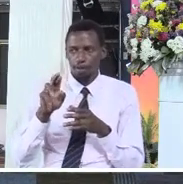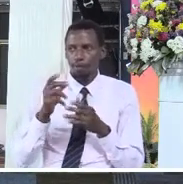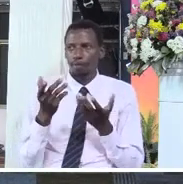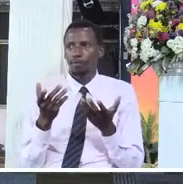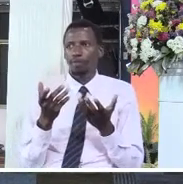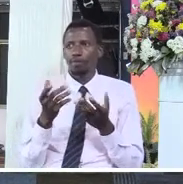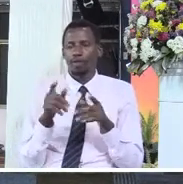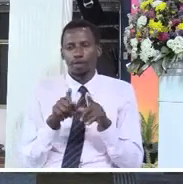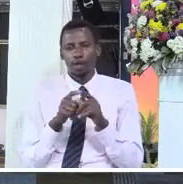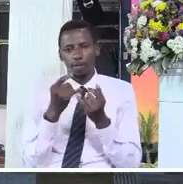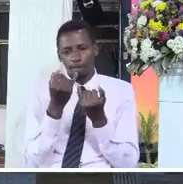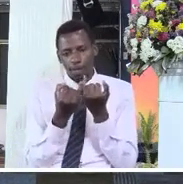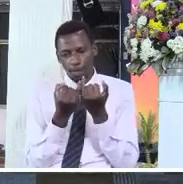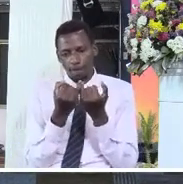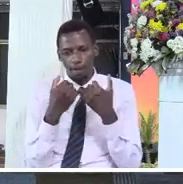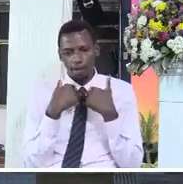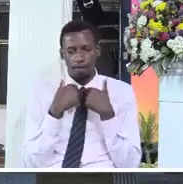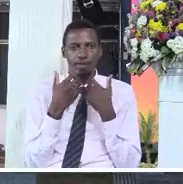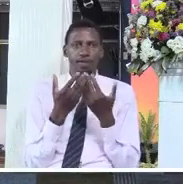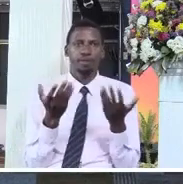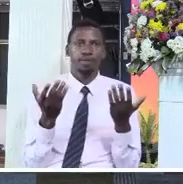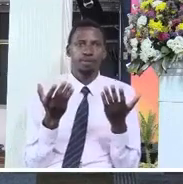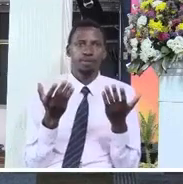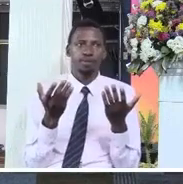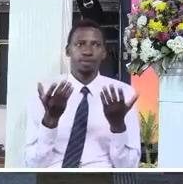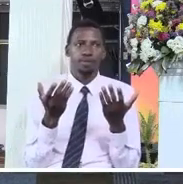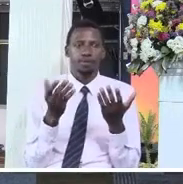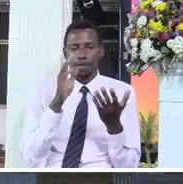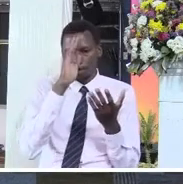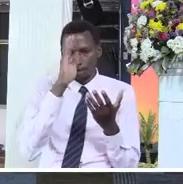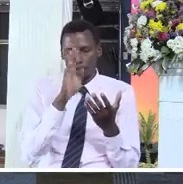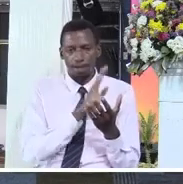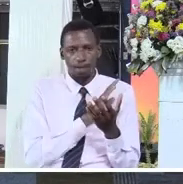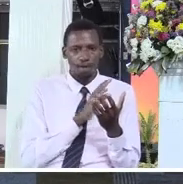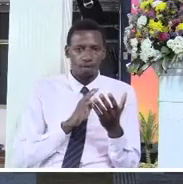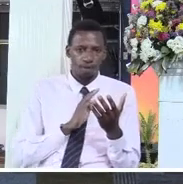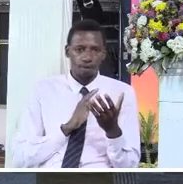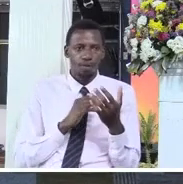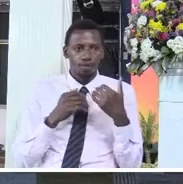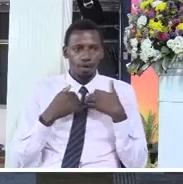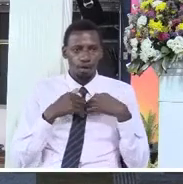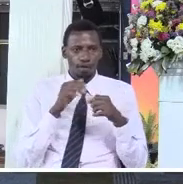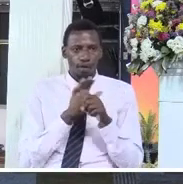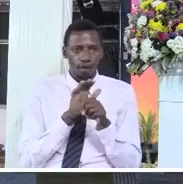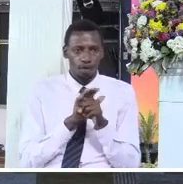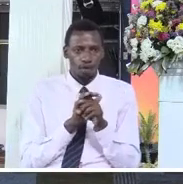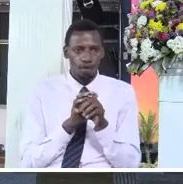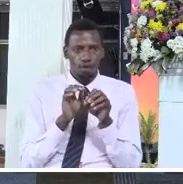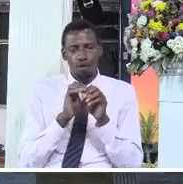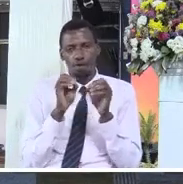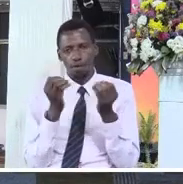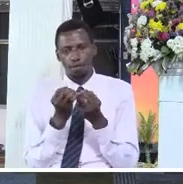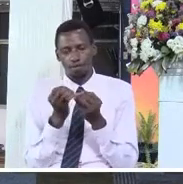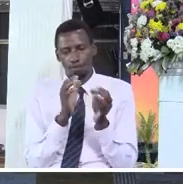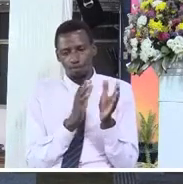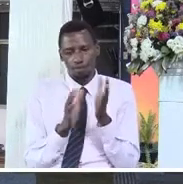there is also something. On Sunday, if you are in the board, you are attending the board. And so there is a lot of organization that I am sure not many people expect to